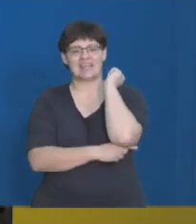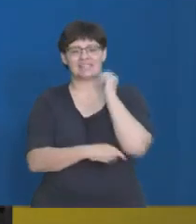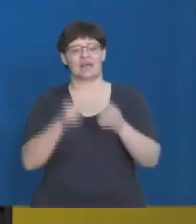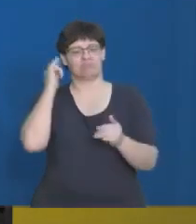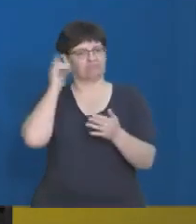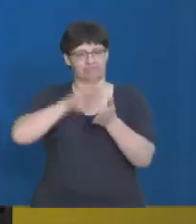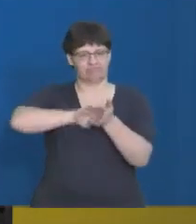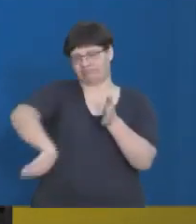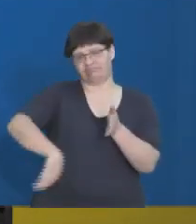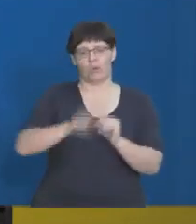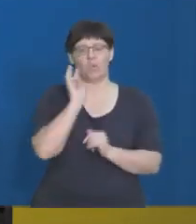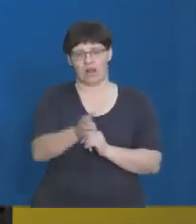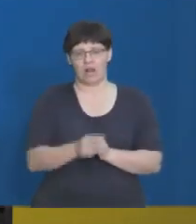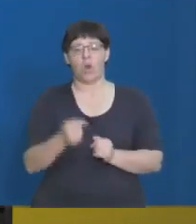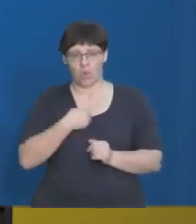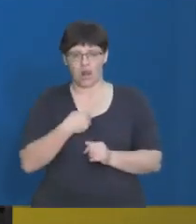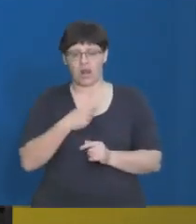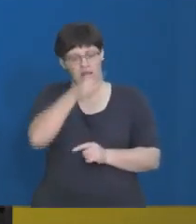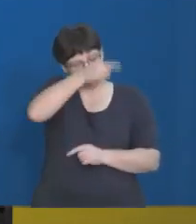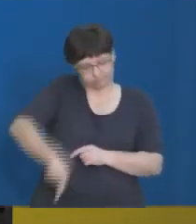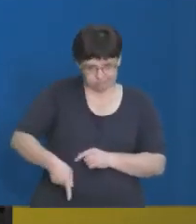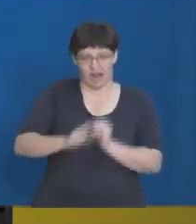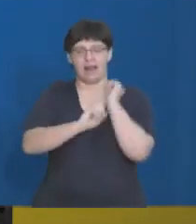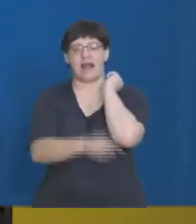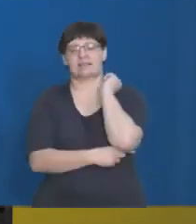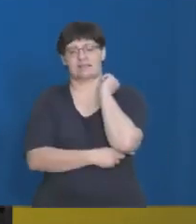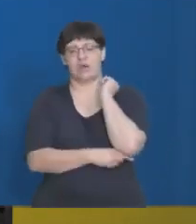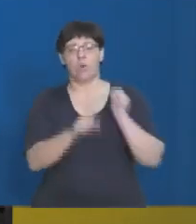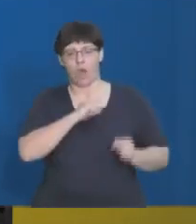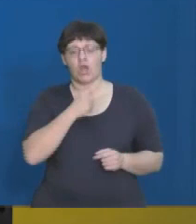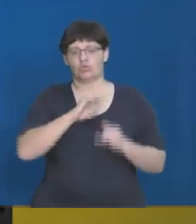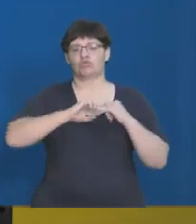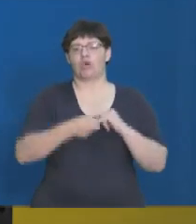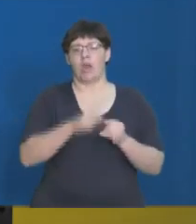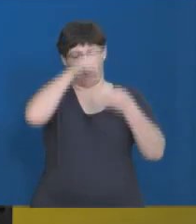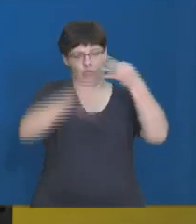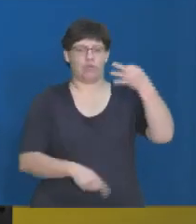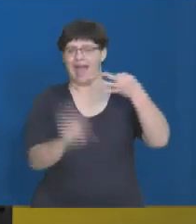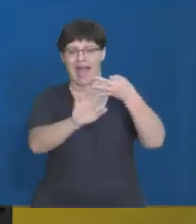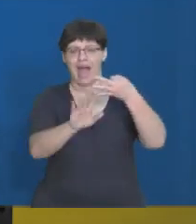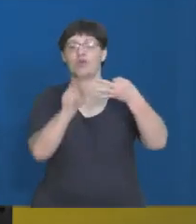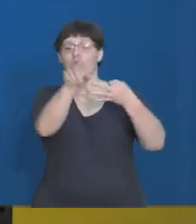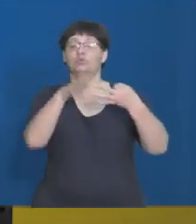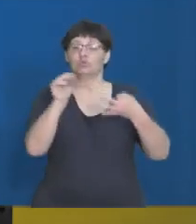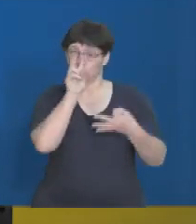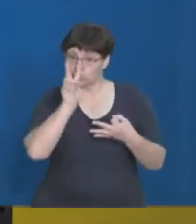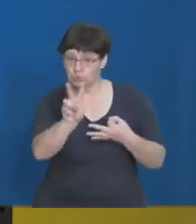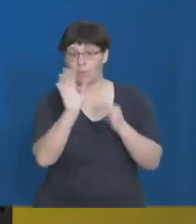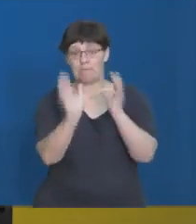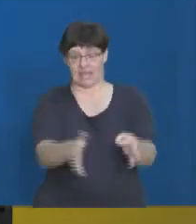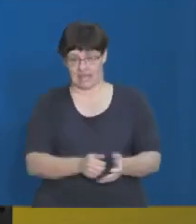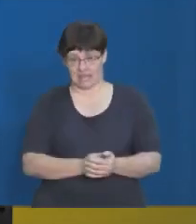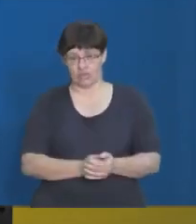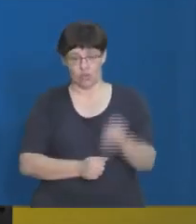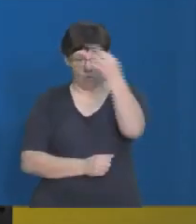to be marked. The marker is simply going to scratch out the last question. You do not earn marks for that. So be careful. Make your choice